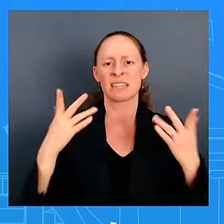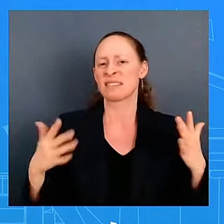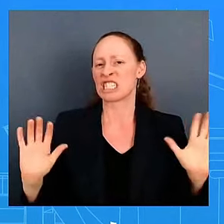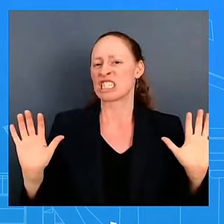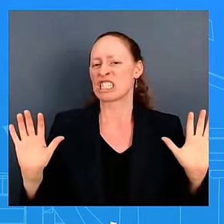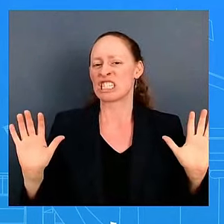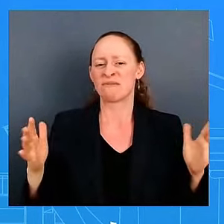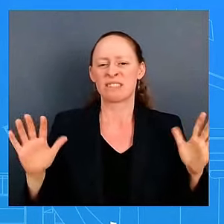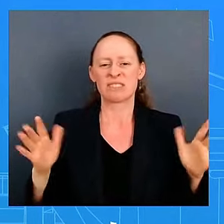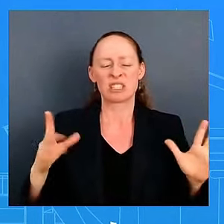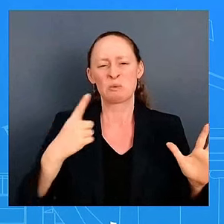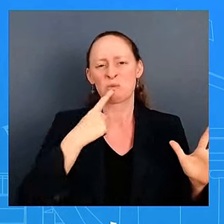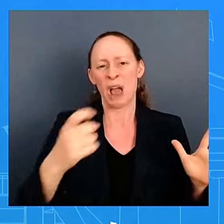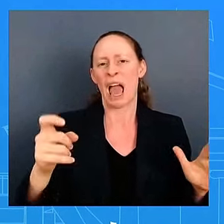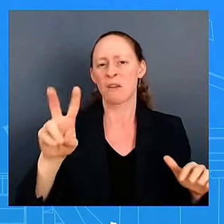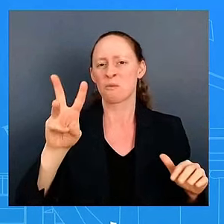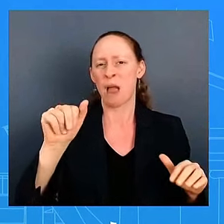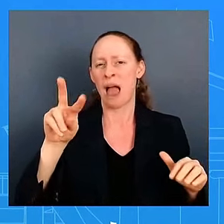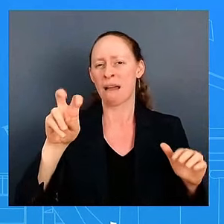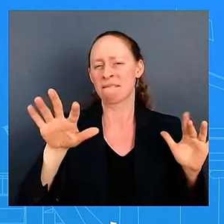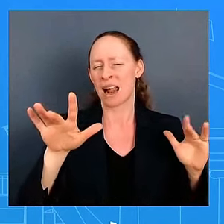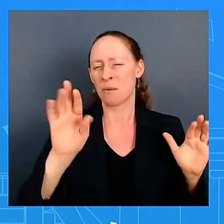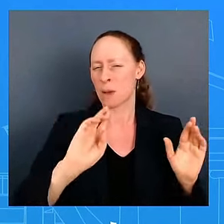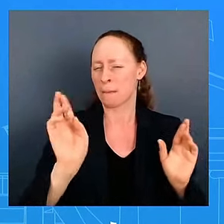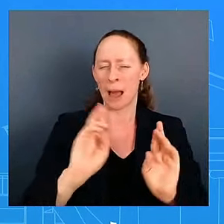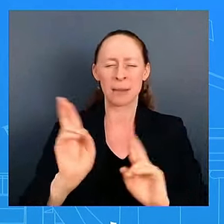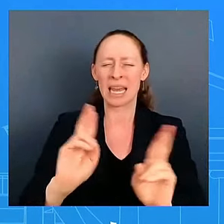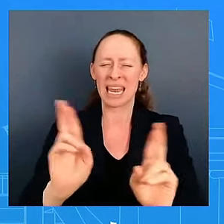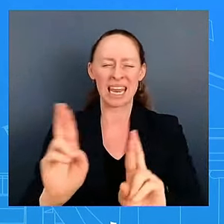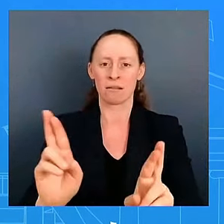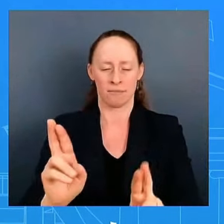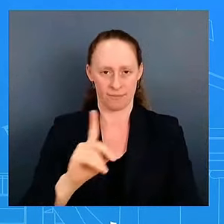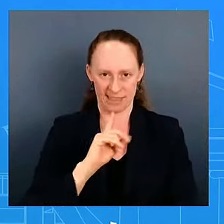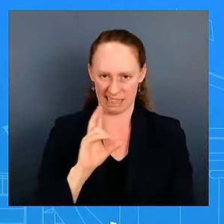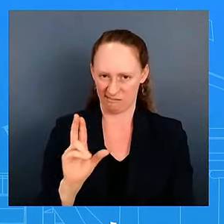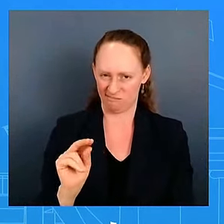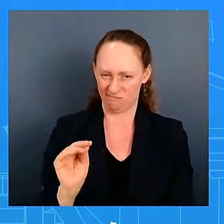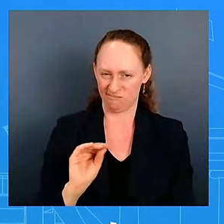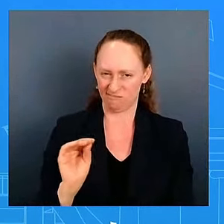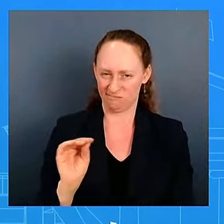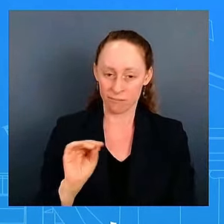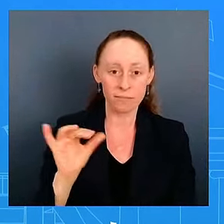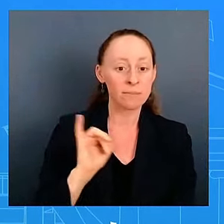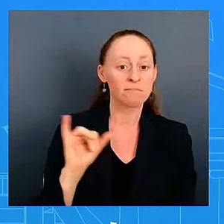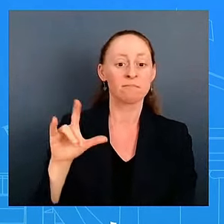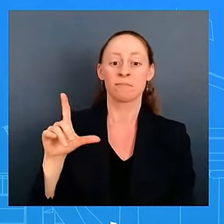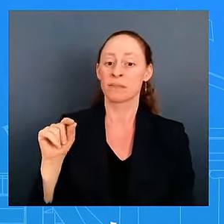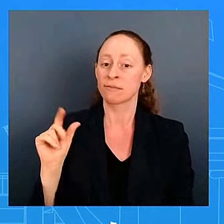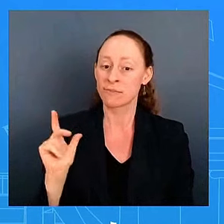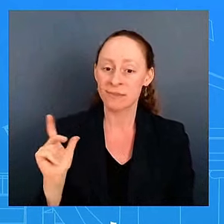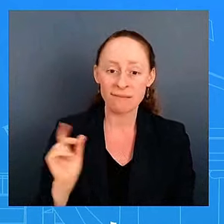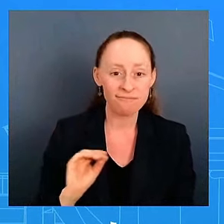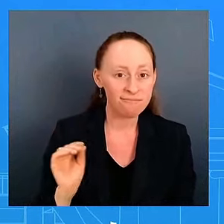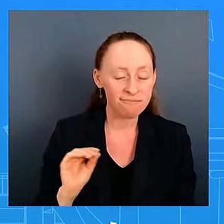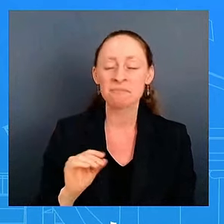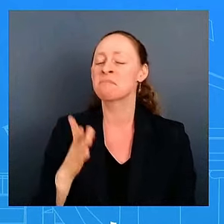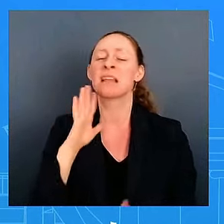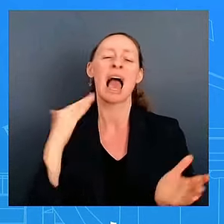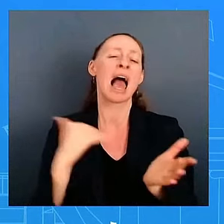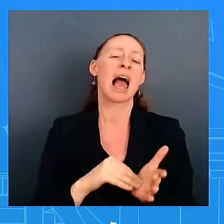we're in 2024. And he's going to continue to fight. That is his commitment. That is quintessential Joe Biden